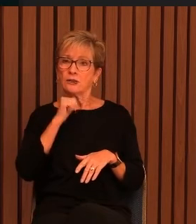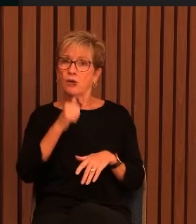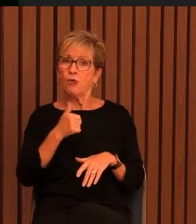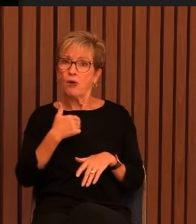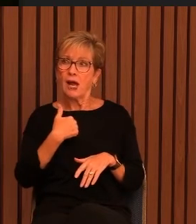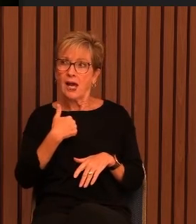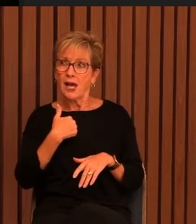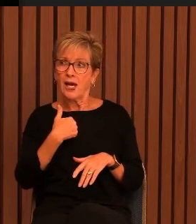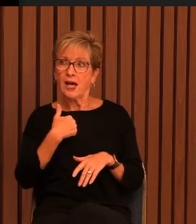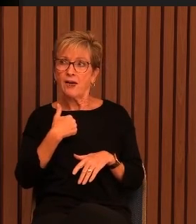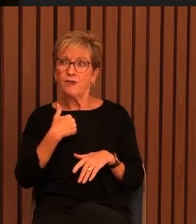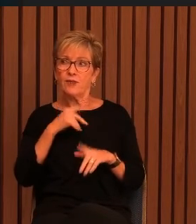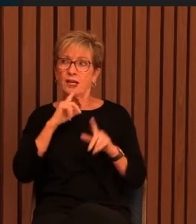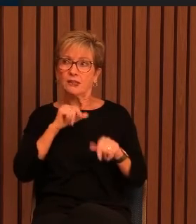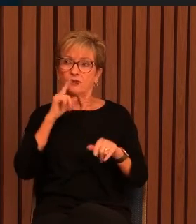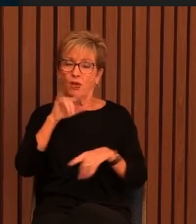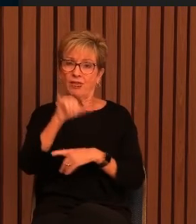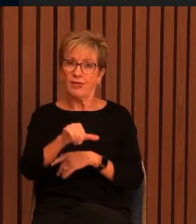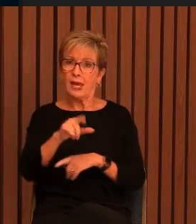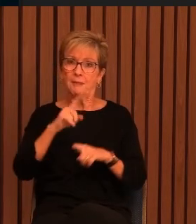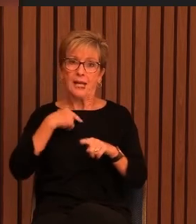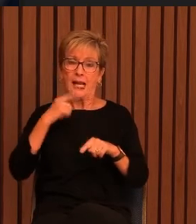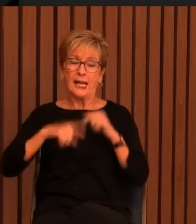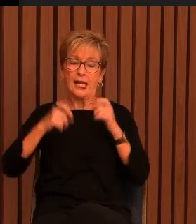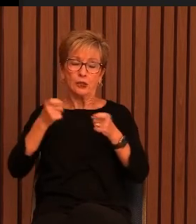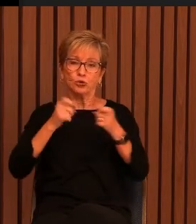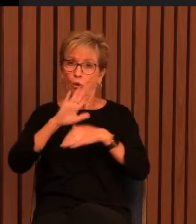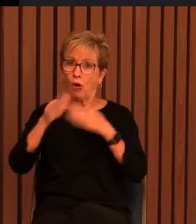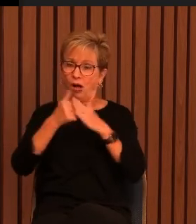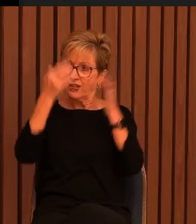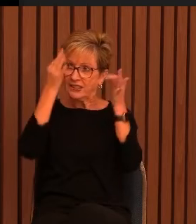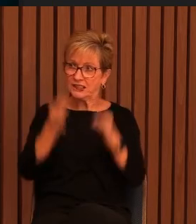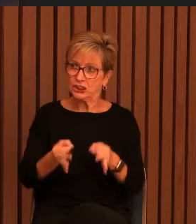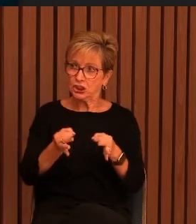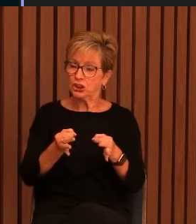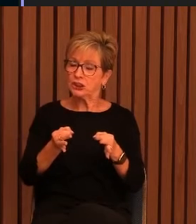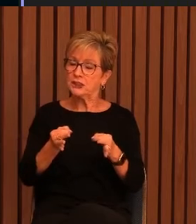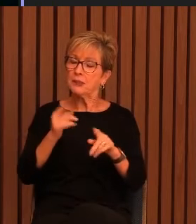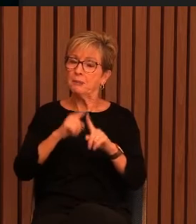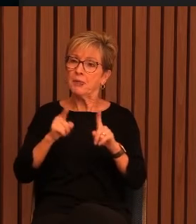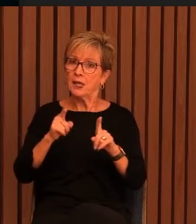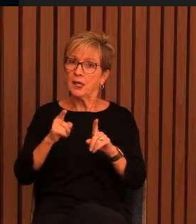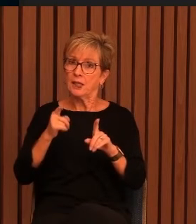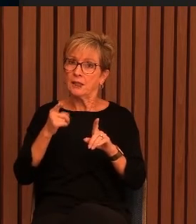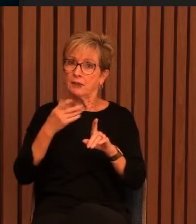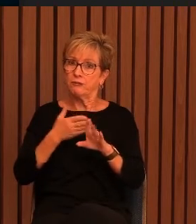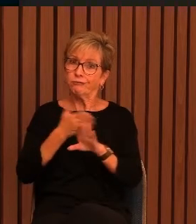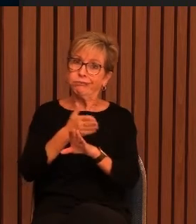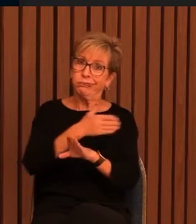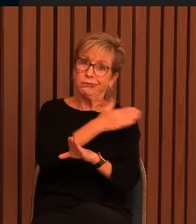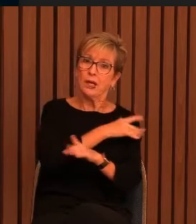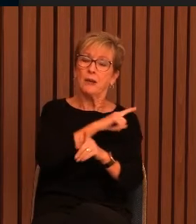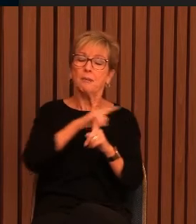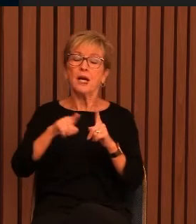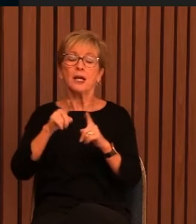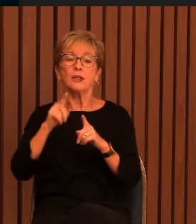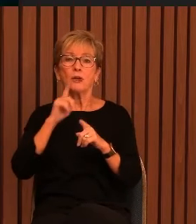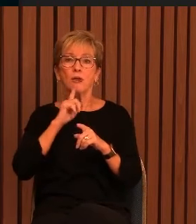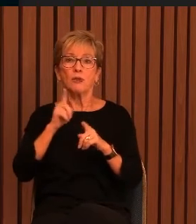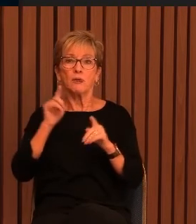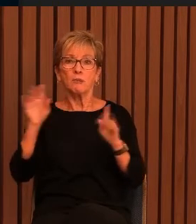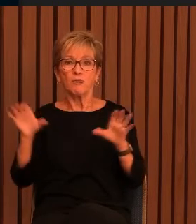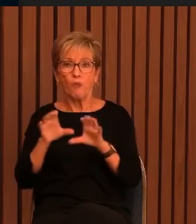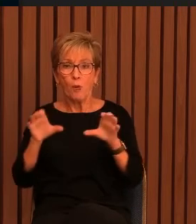because none of us here control all the decisions that are required to really bring about a performance-based